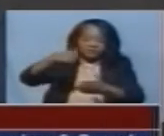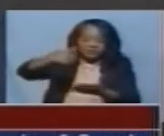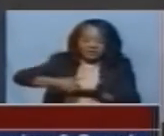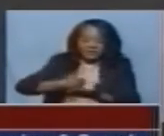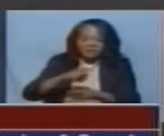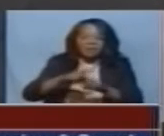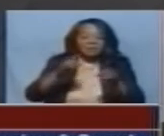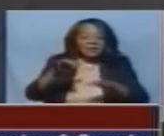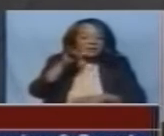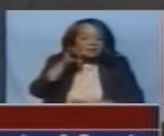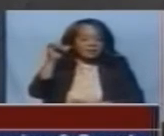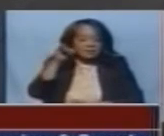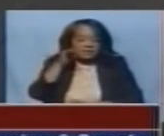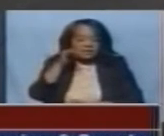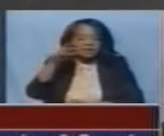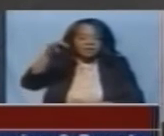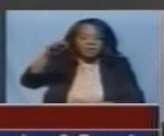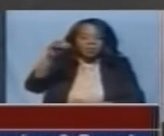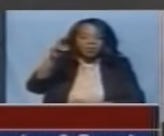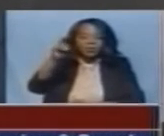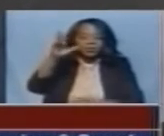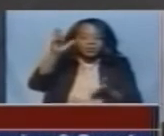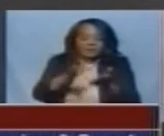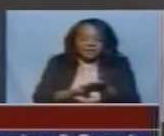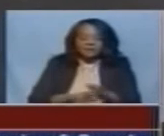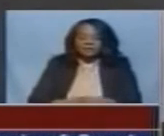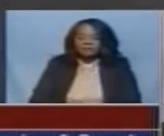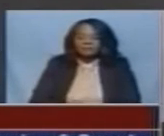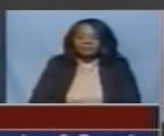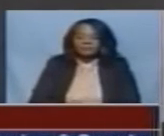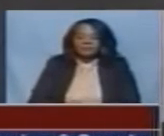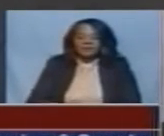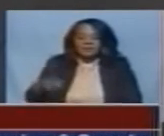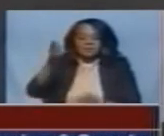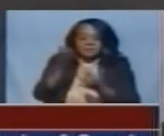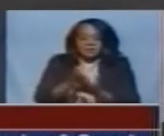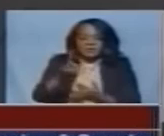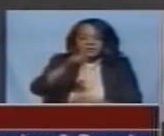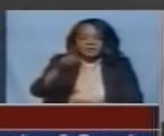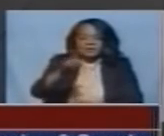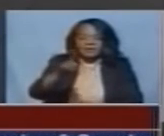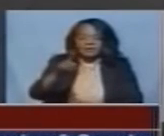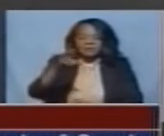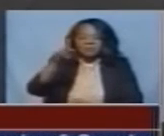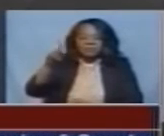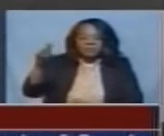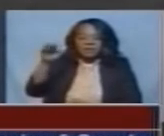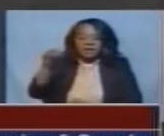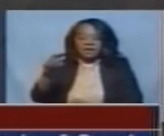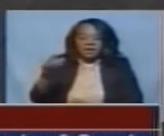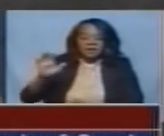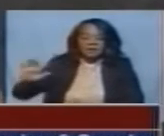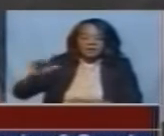yesterday, we signed a memorandum of understanding between ZPPA and ZIPS. And one of the issues is how